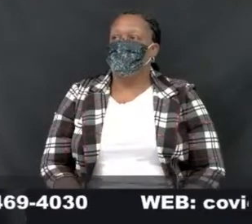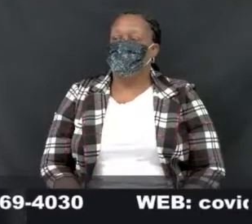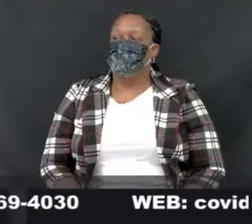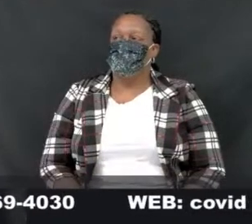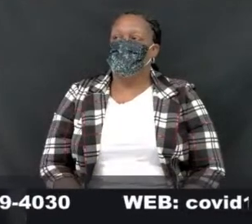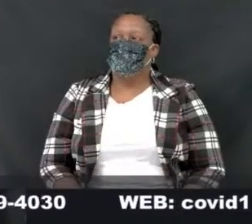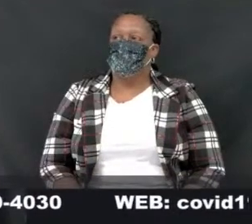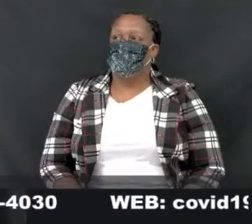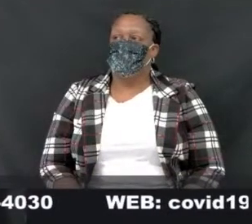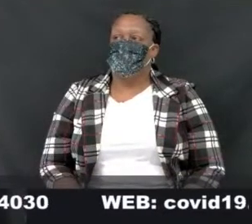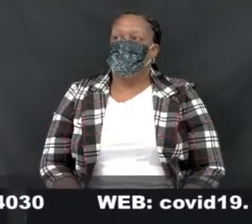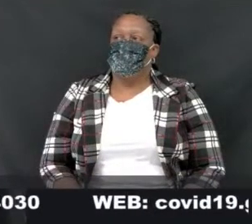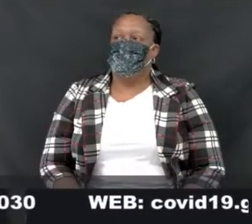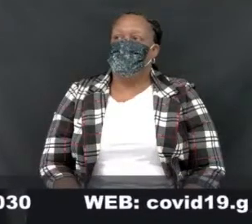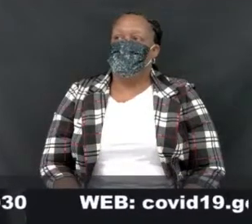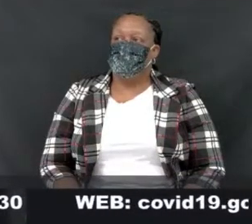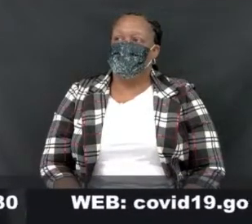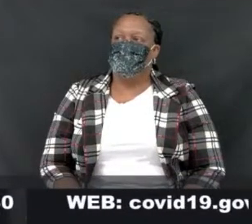the